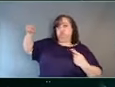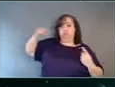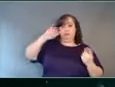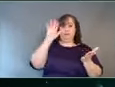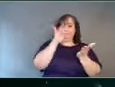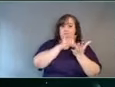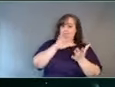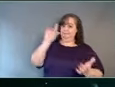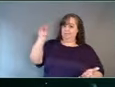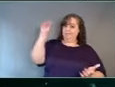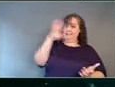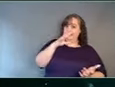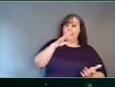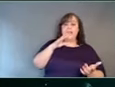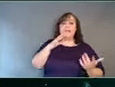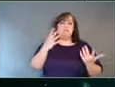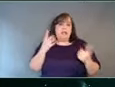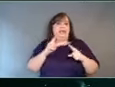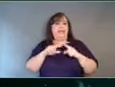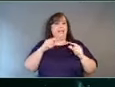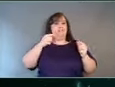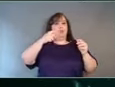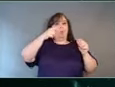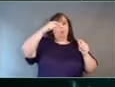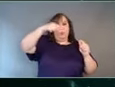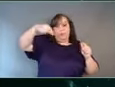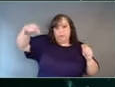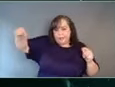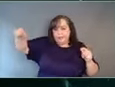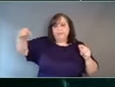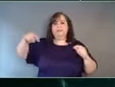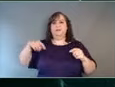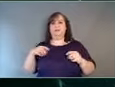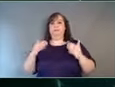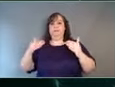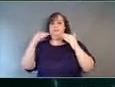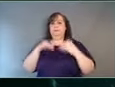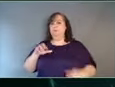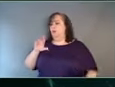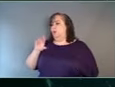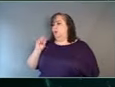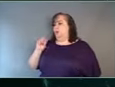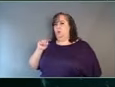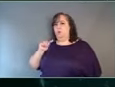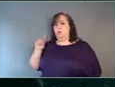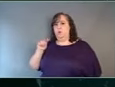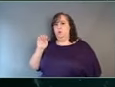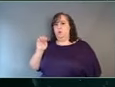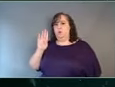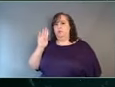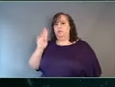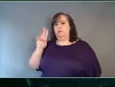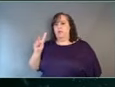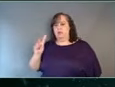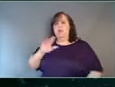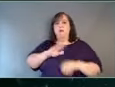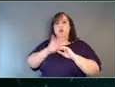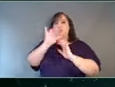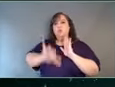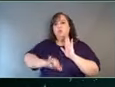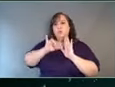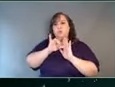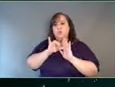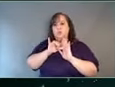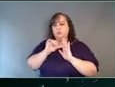Okay, so I have a new question. This one is from Rosebud on YouTube. They ask, will 2021 PDC